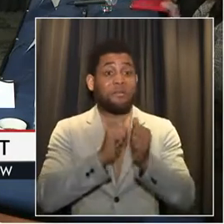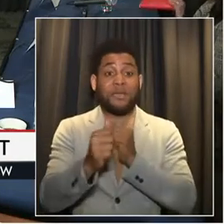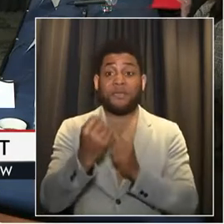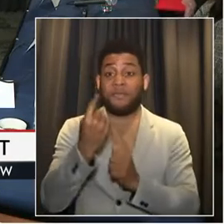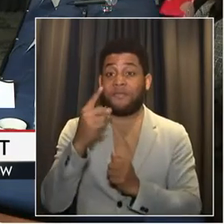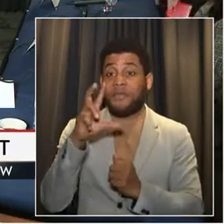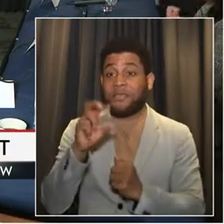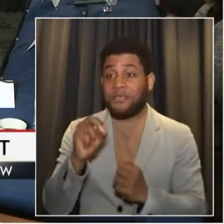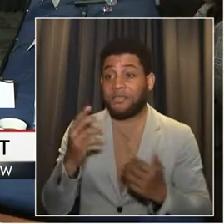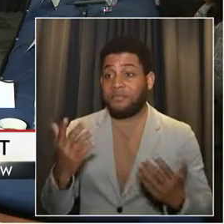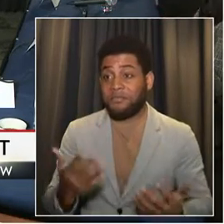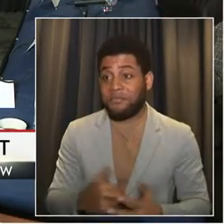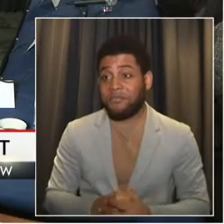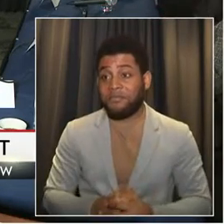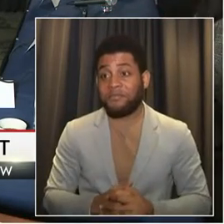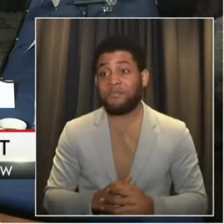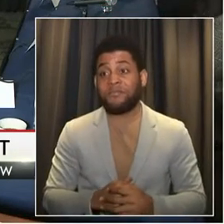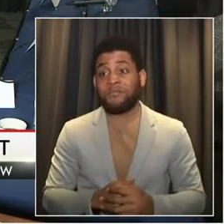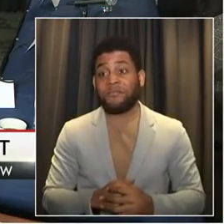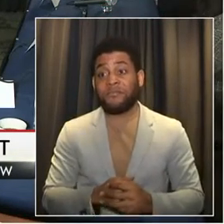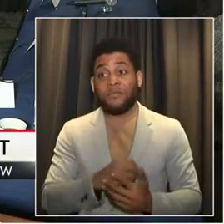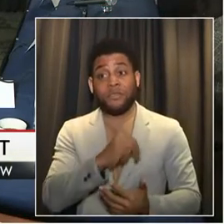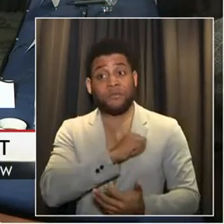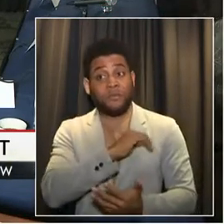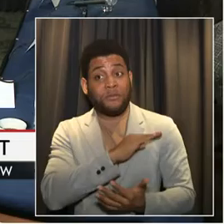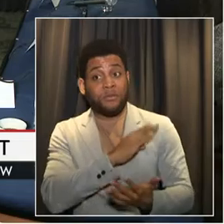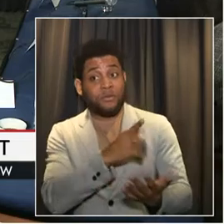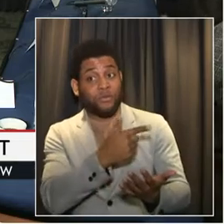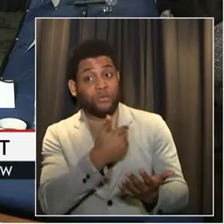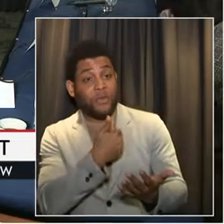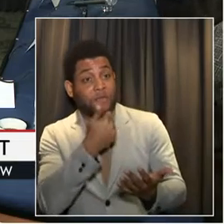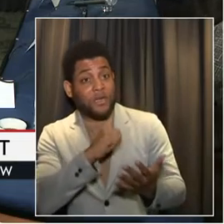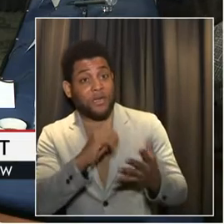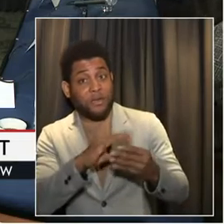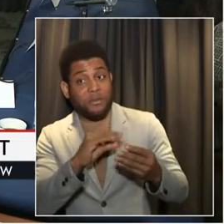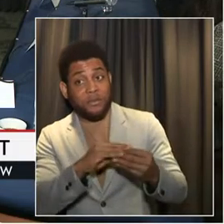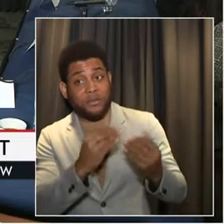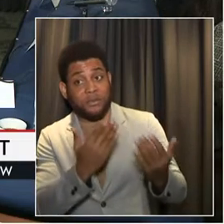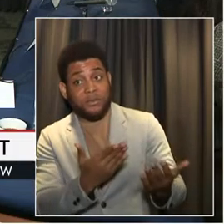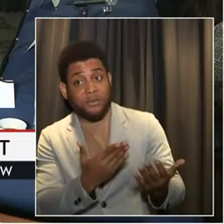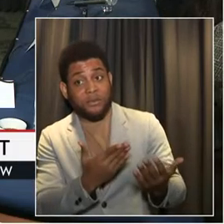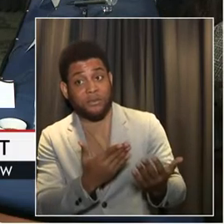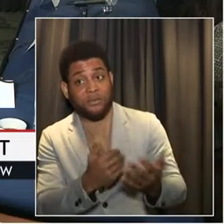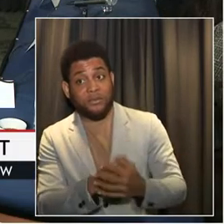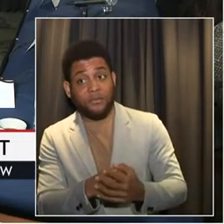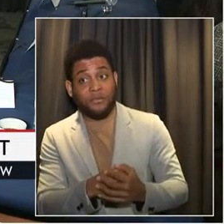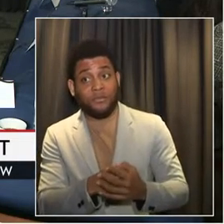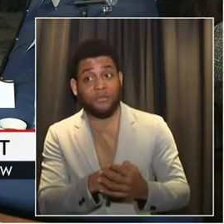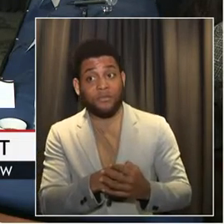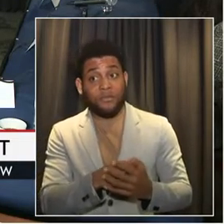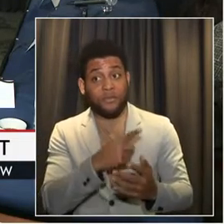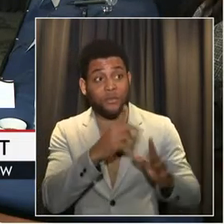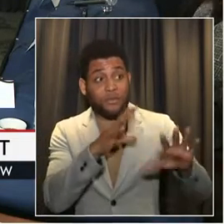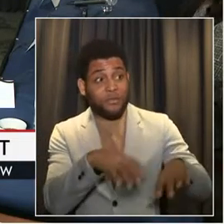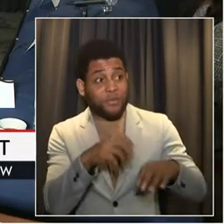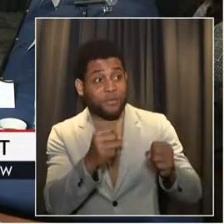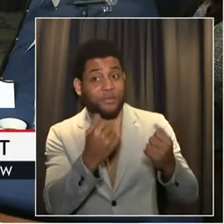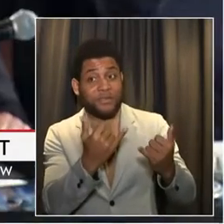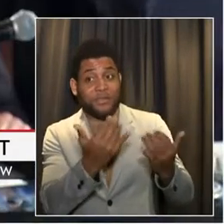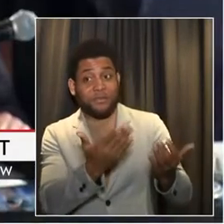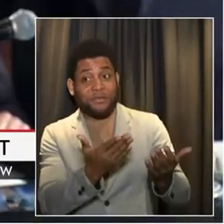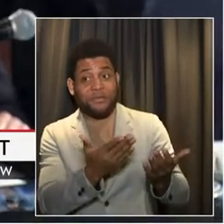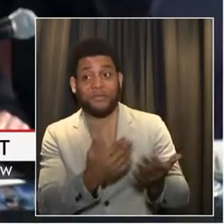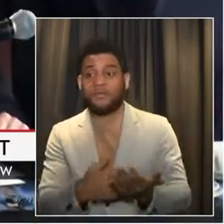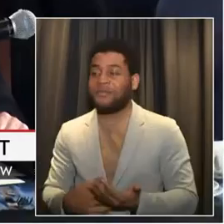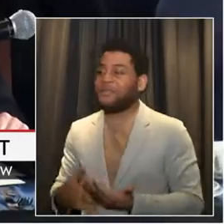11:35 to be exact. Mayor Bowser, do you have any concluding words? Since you're the host, actually, let me just say thank you to everyone. I usually